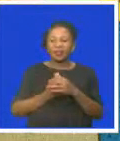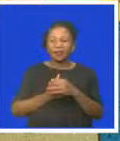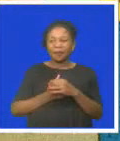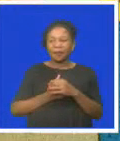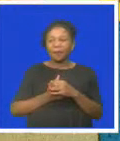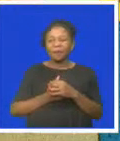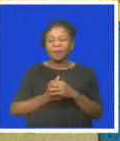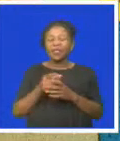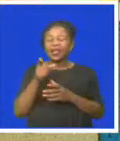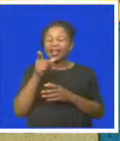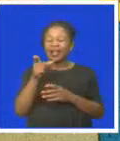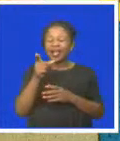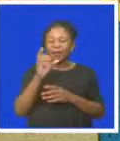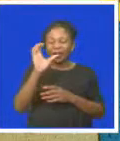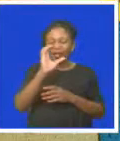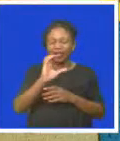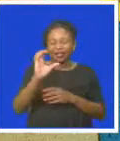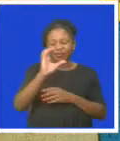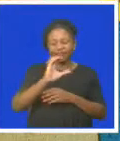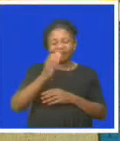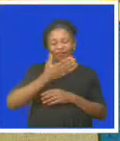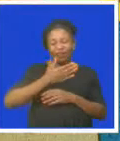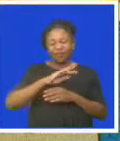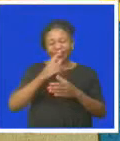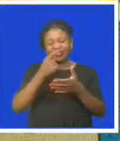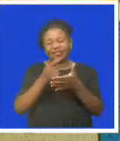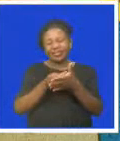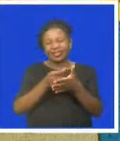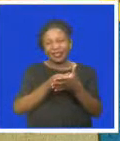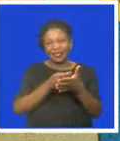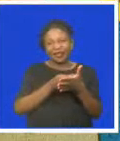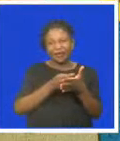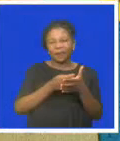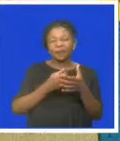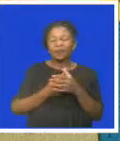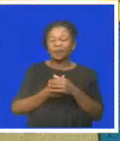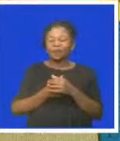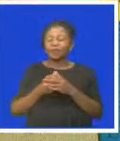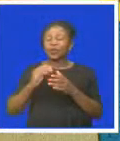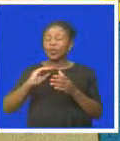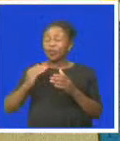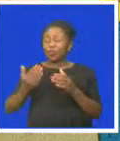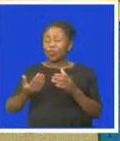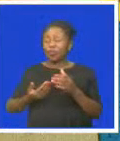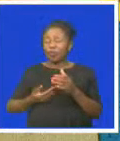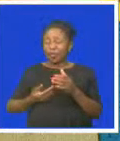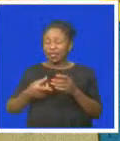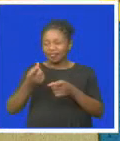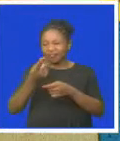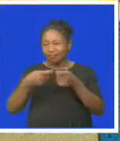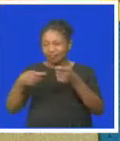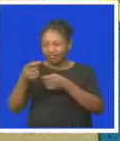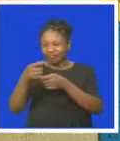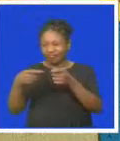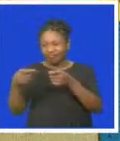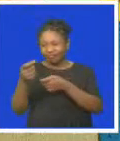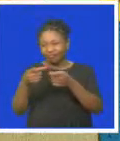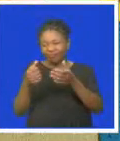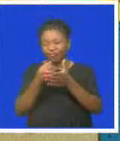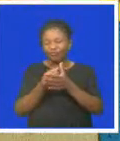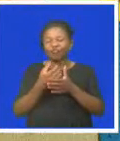are customers. And the lady is a vendor. Why are you saying the boys are